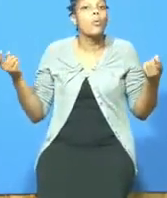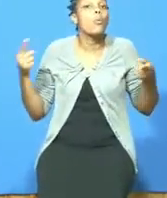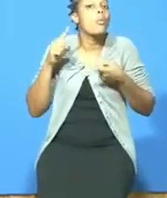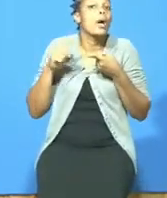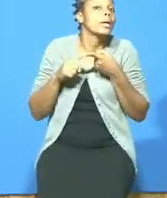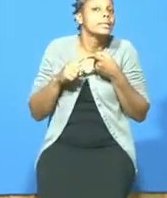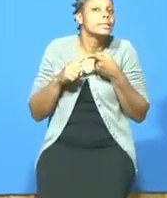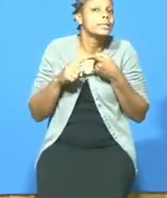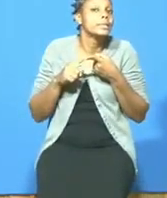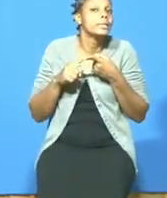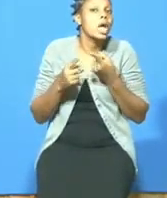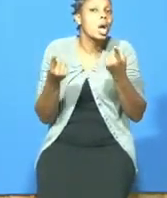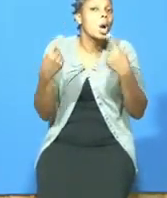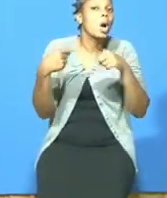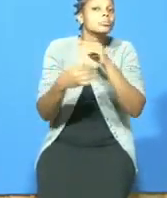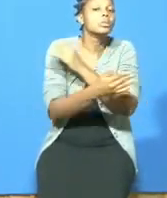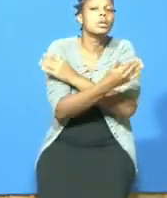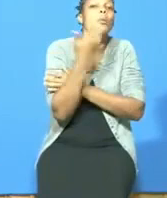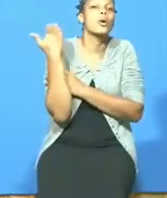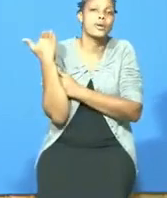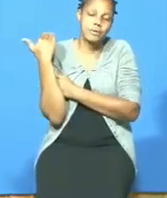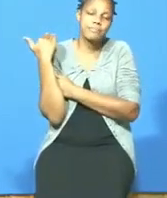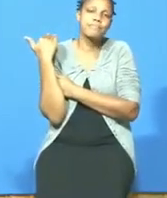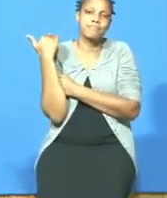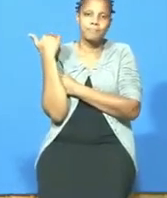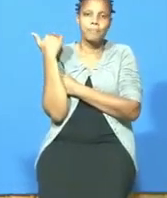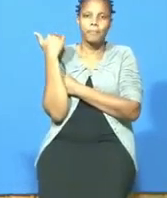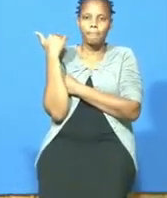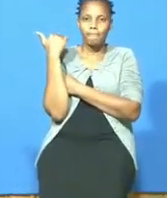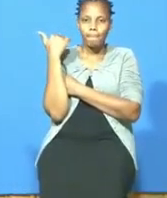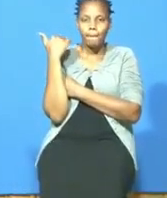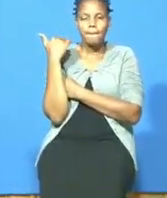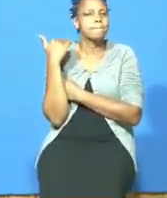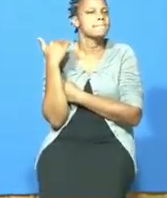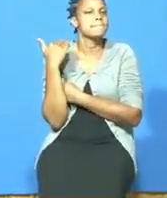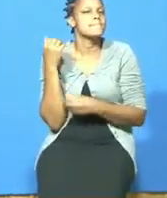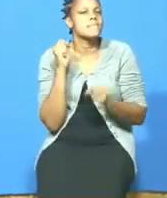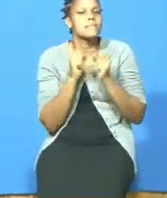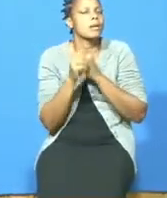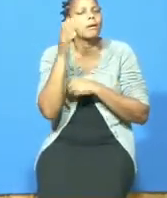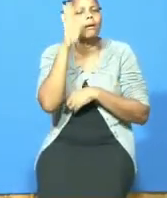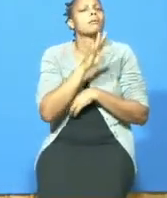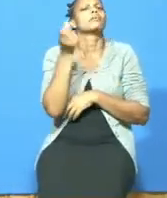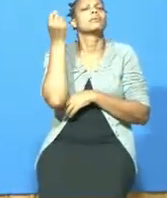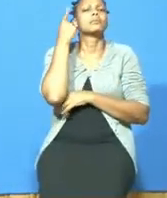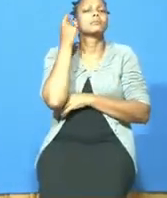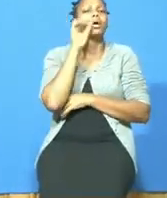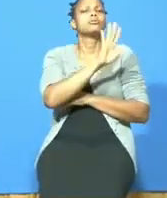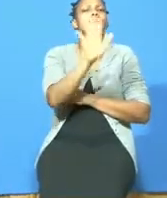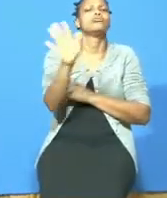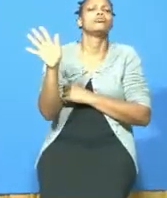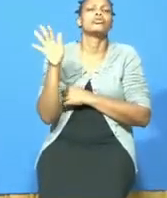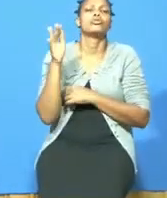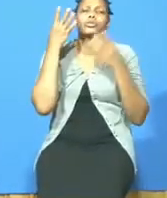joy comes in the morning. So God understands your